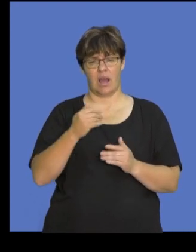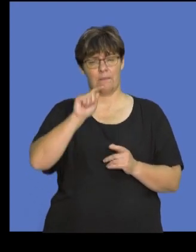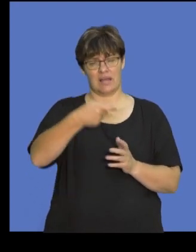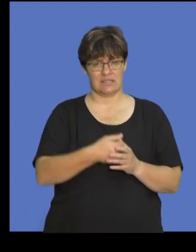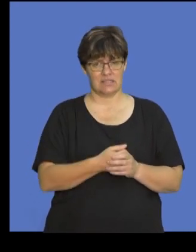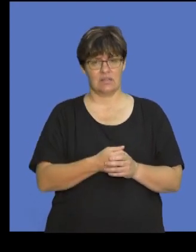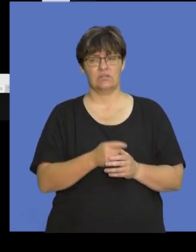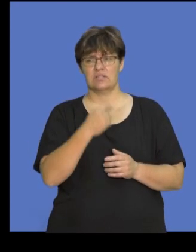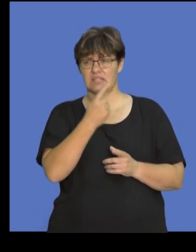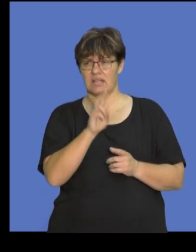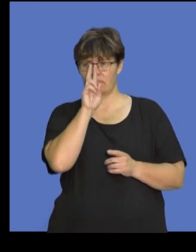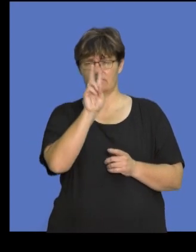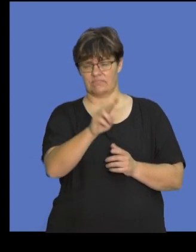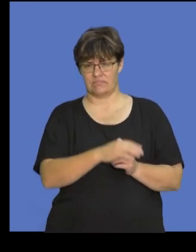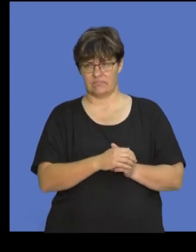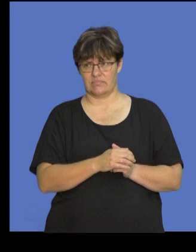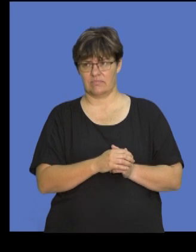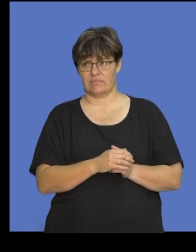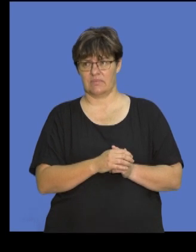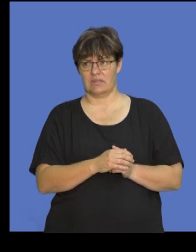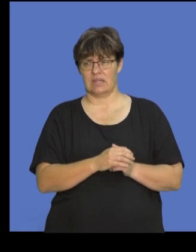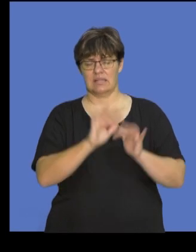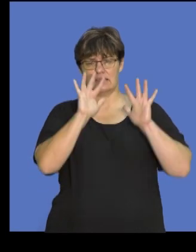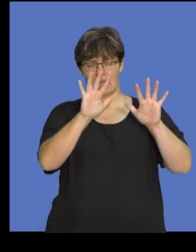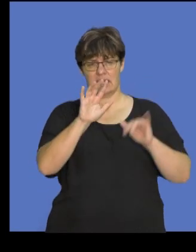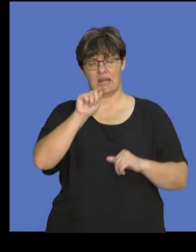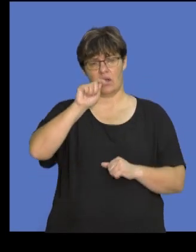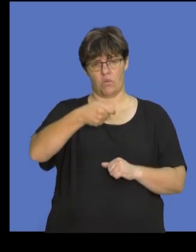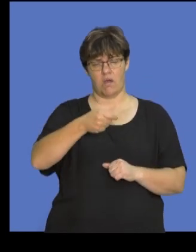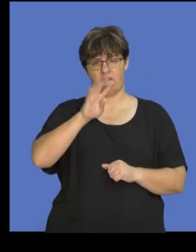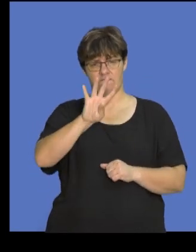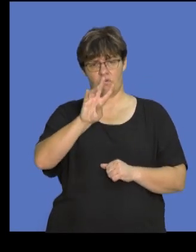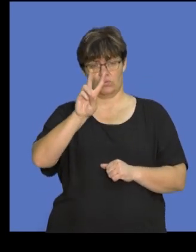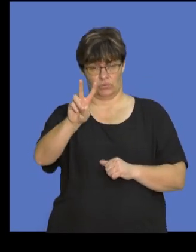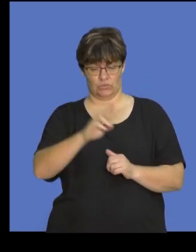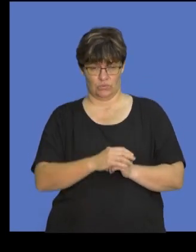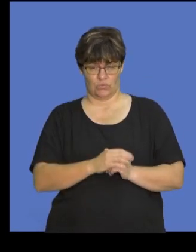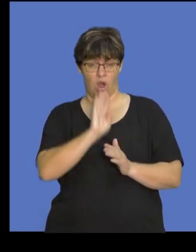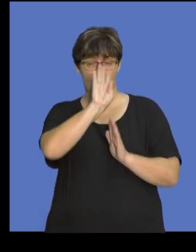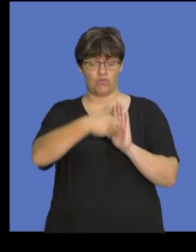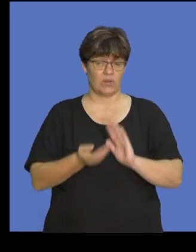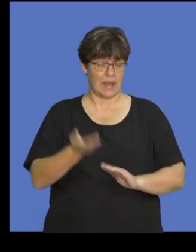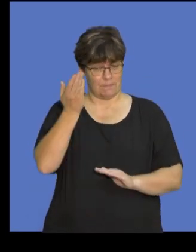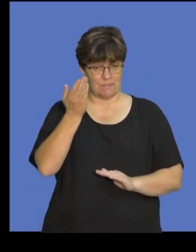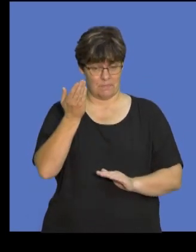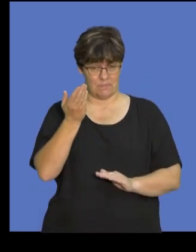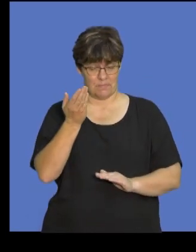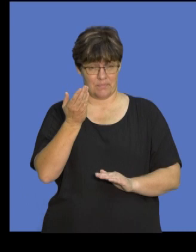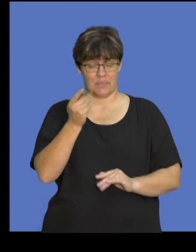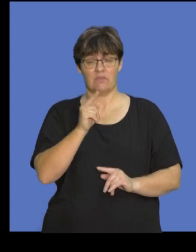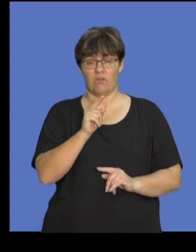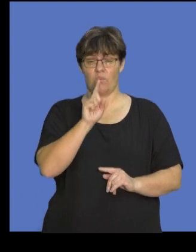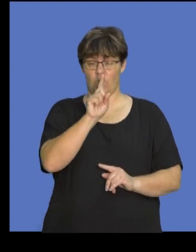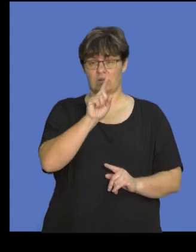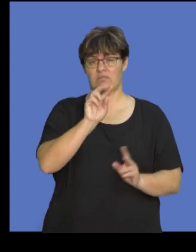decimal places as well, then you would be able to see it would be 10,4 0.42. We'd round up the